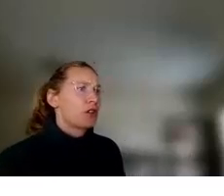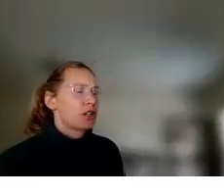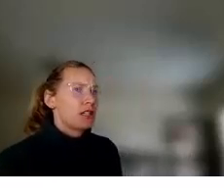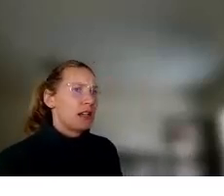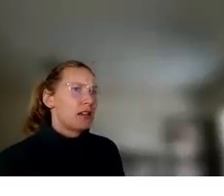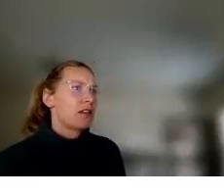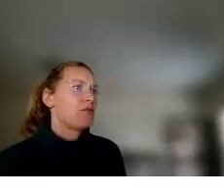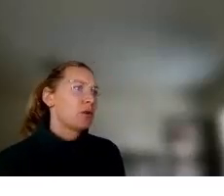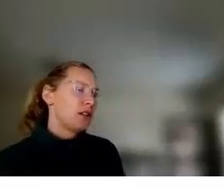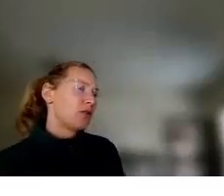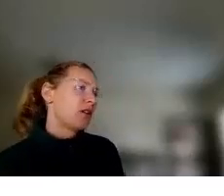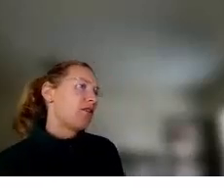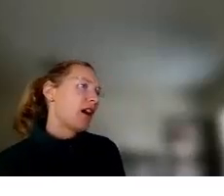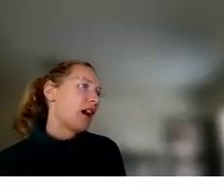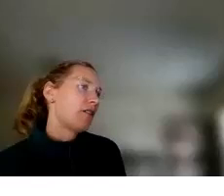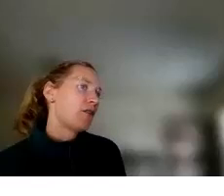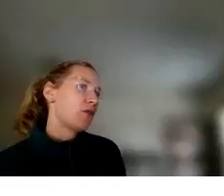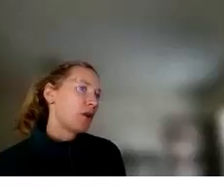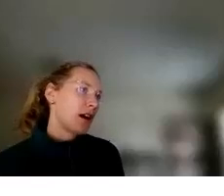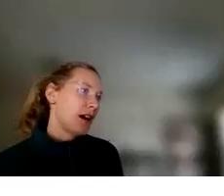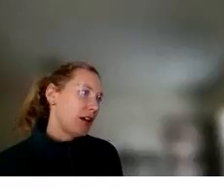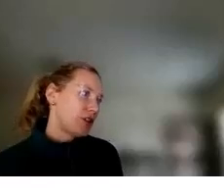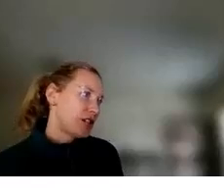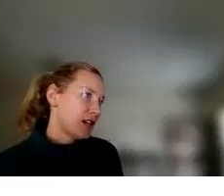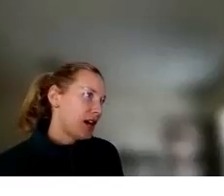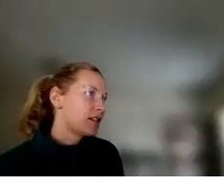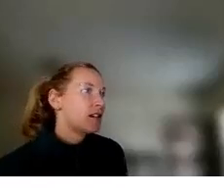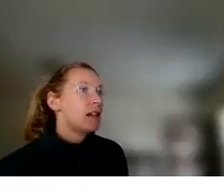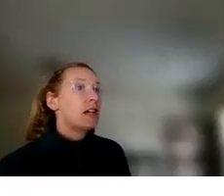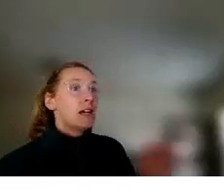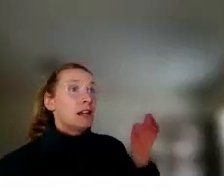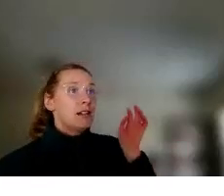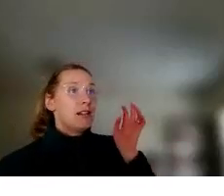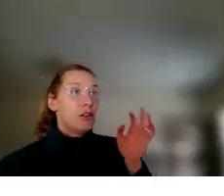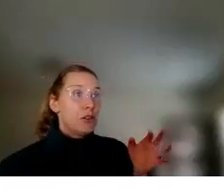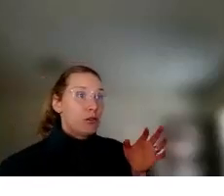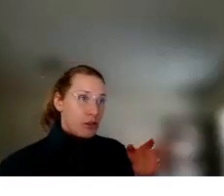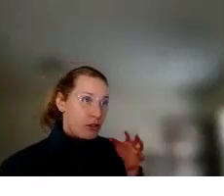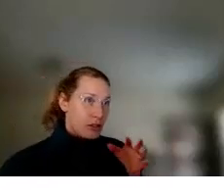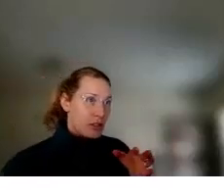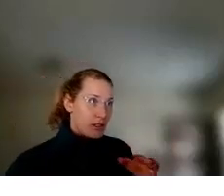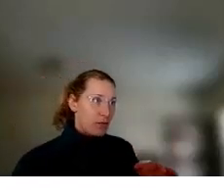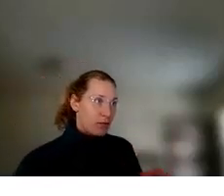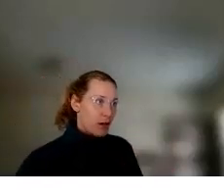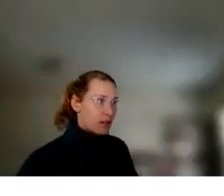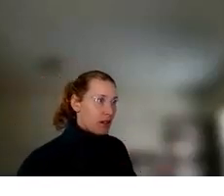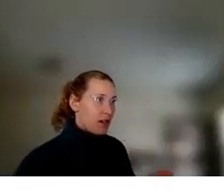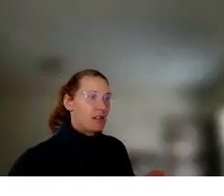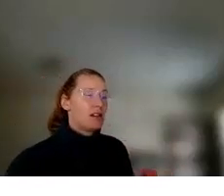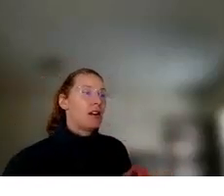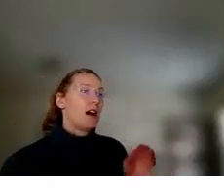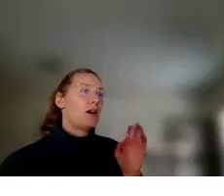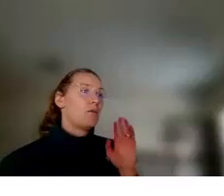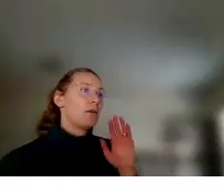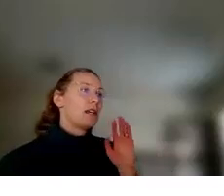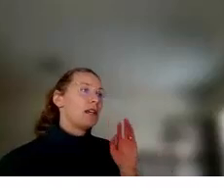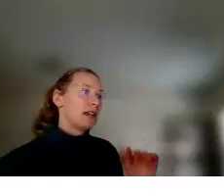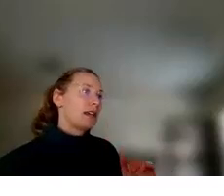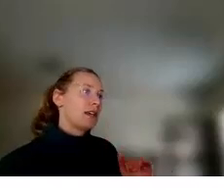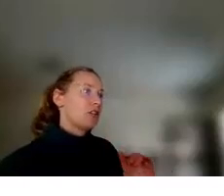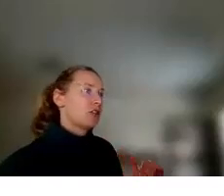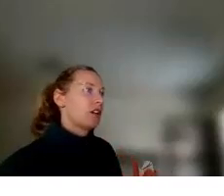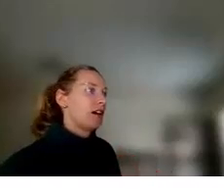through June 13th, 2025 for IHSS. The new nurse assessor process